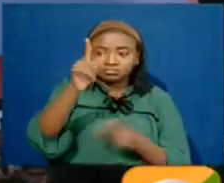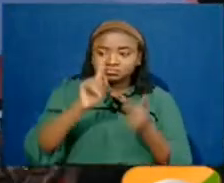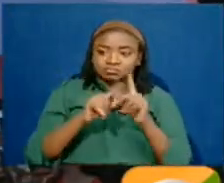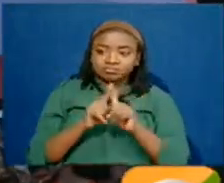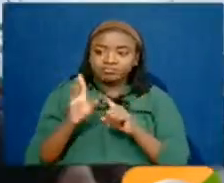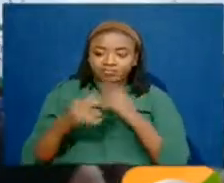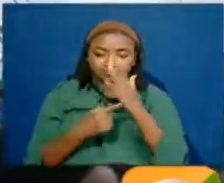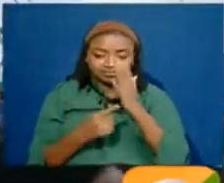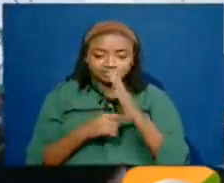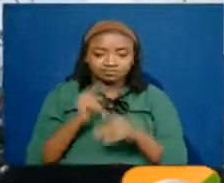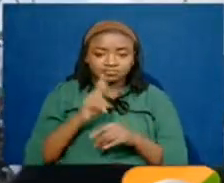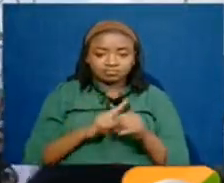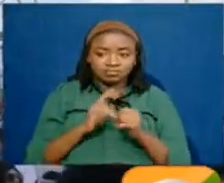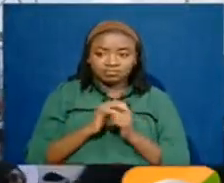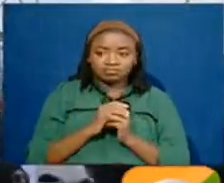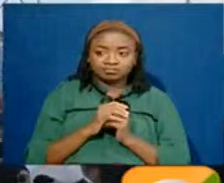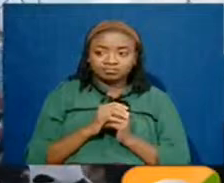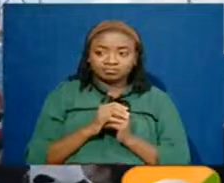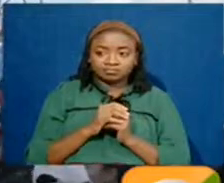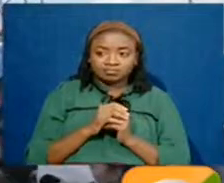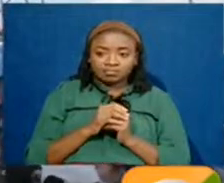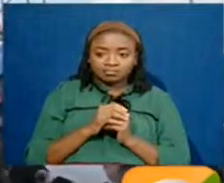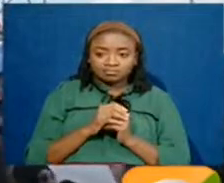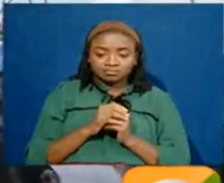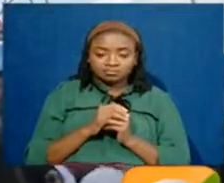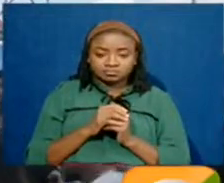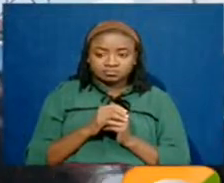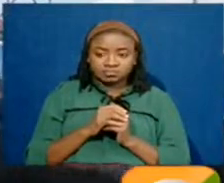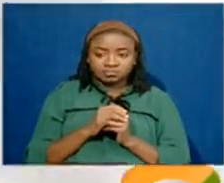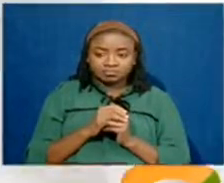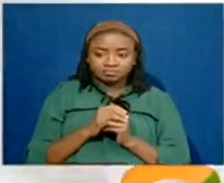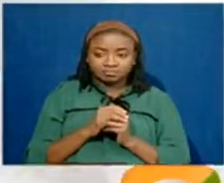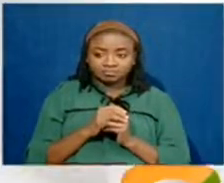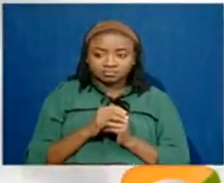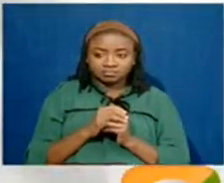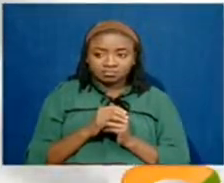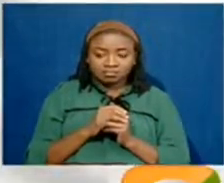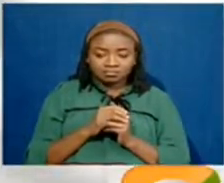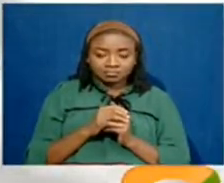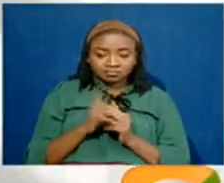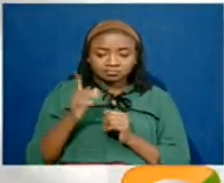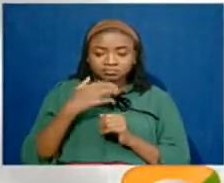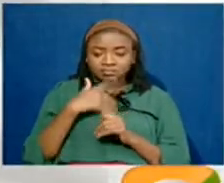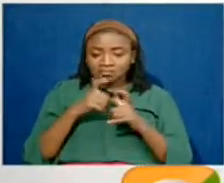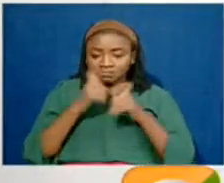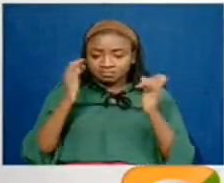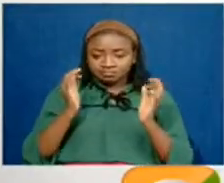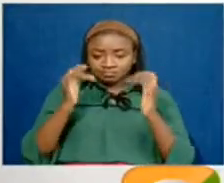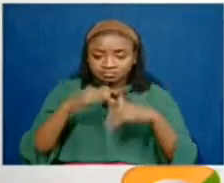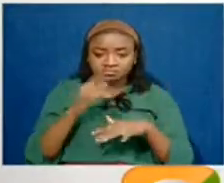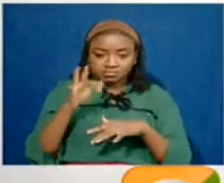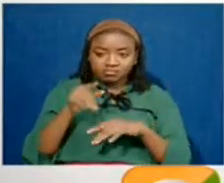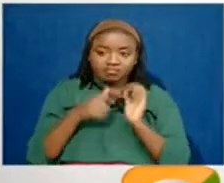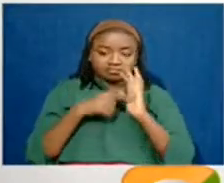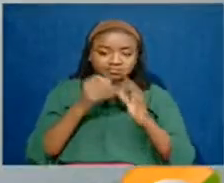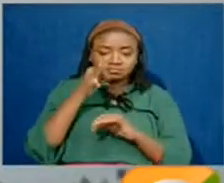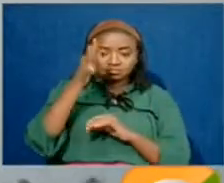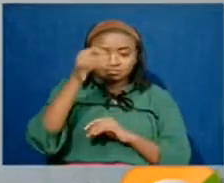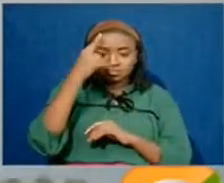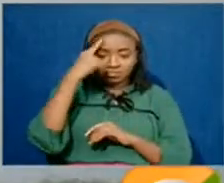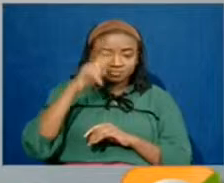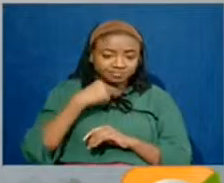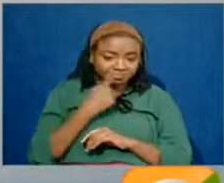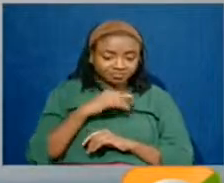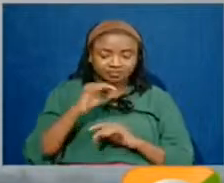technology. At Teknofest, the country's biggest science and innovation festival, the future belongs to the young.